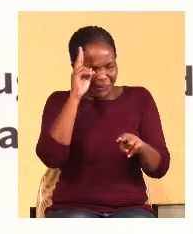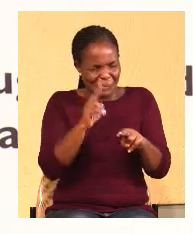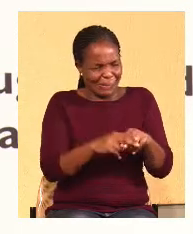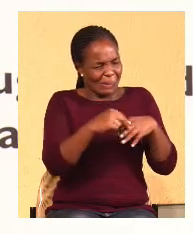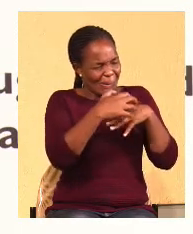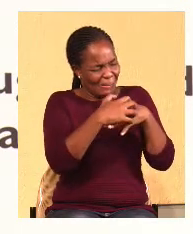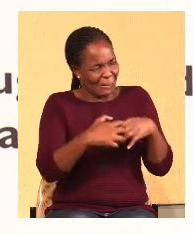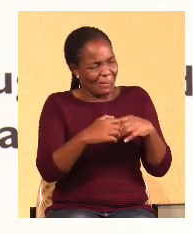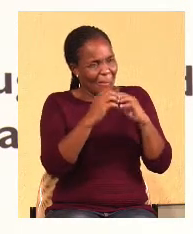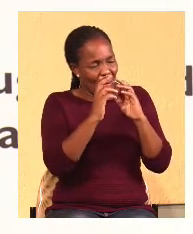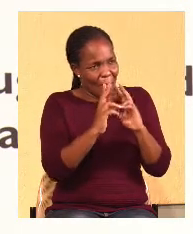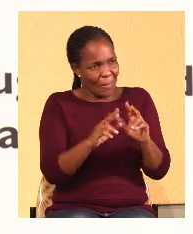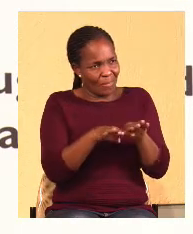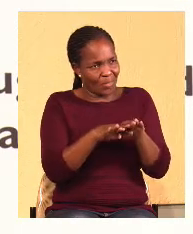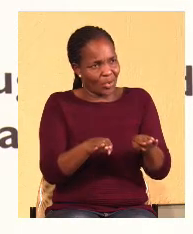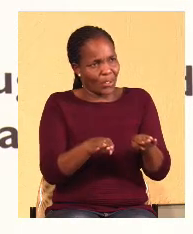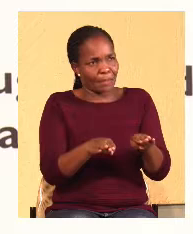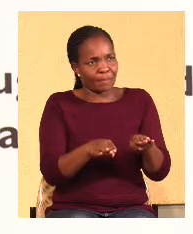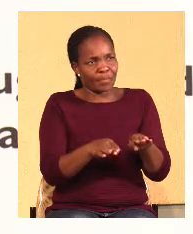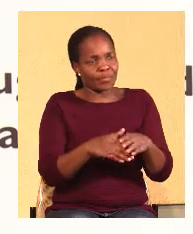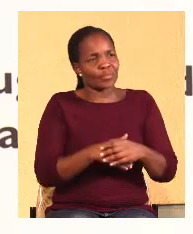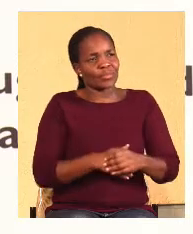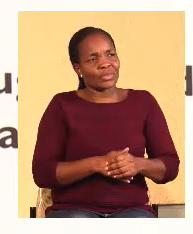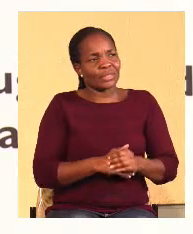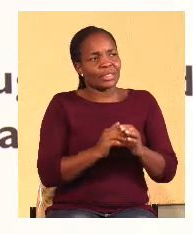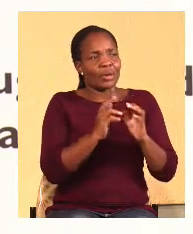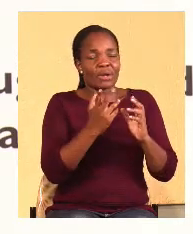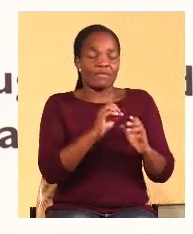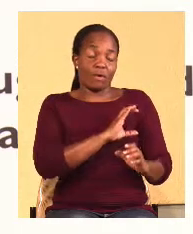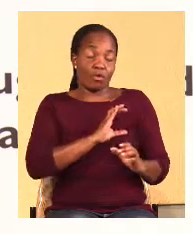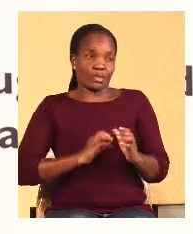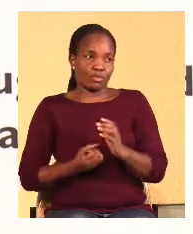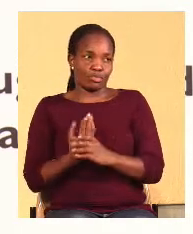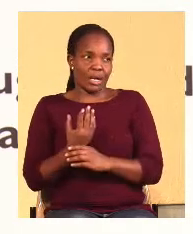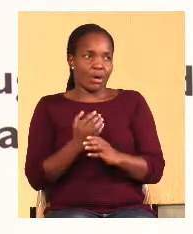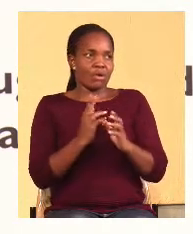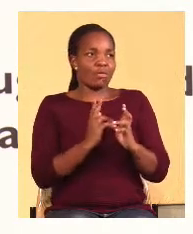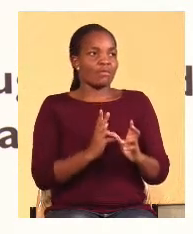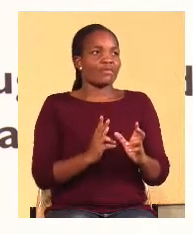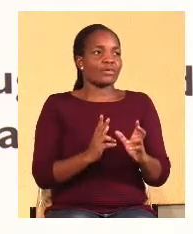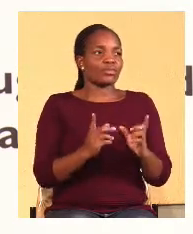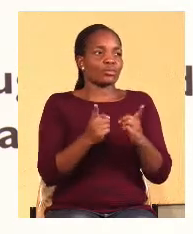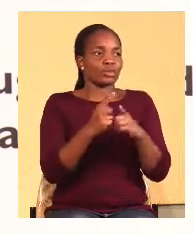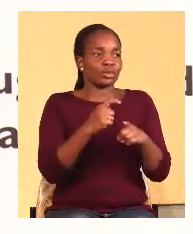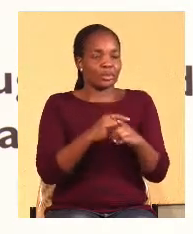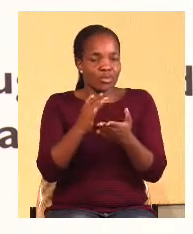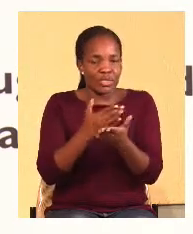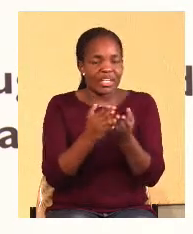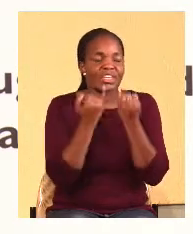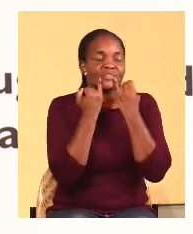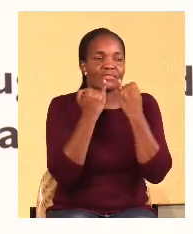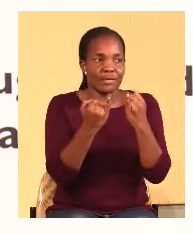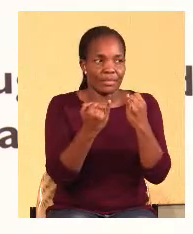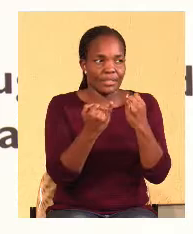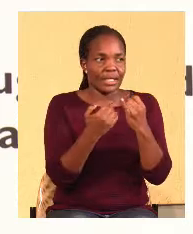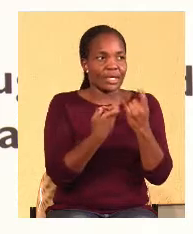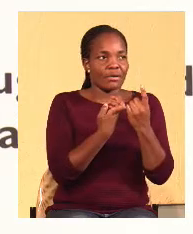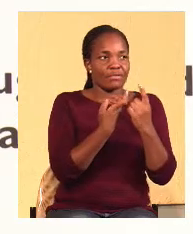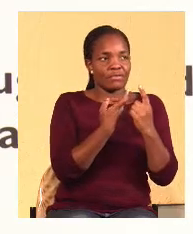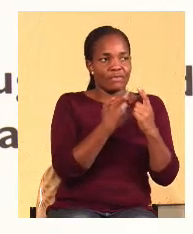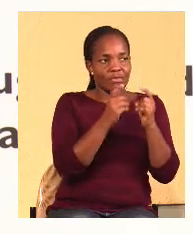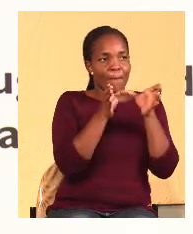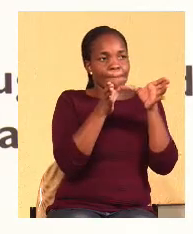disciplinary committee at the police. I think what we will do is probably in due course share the information from the security